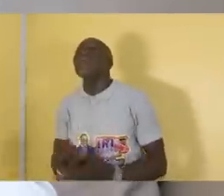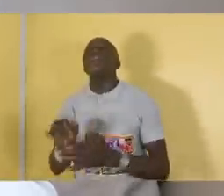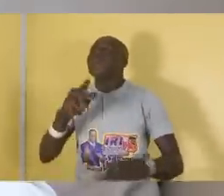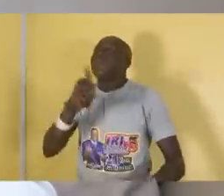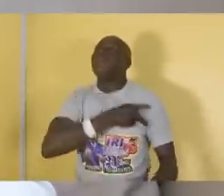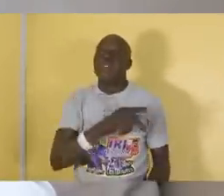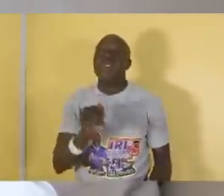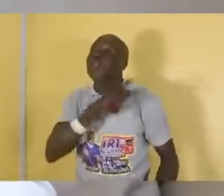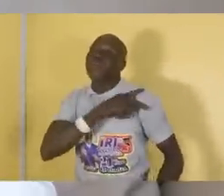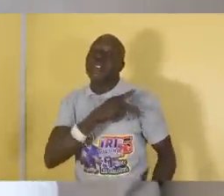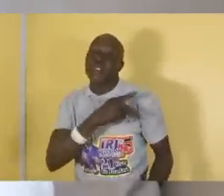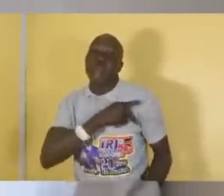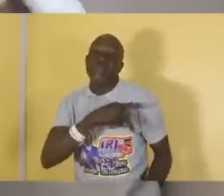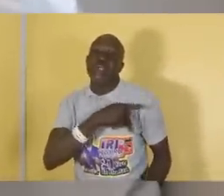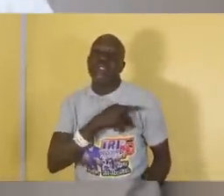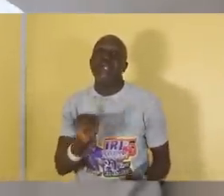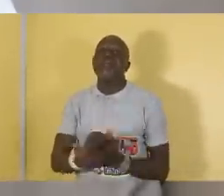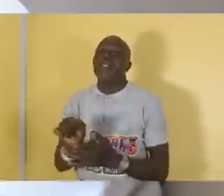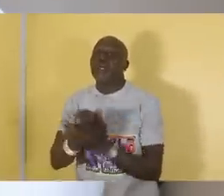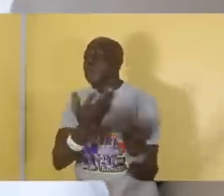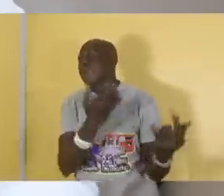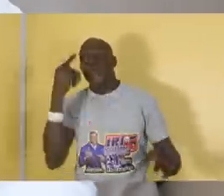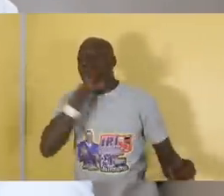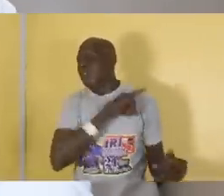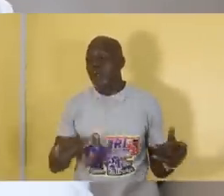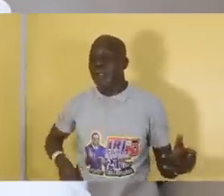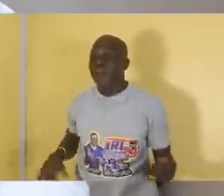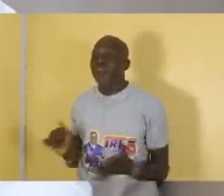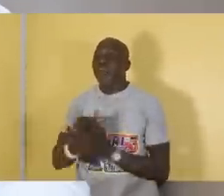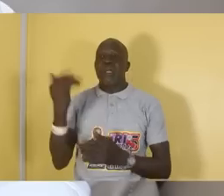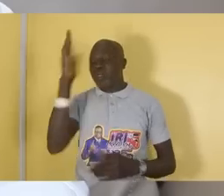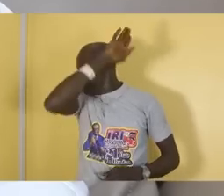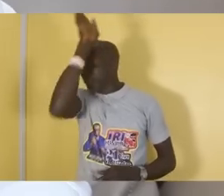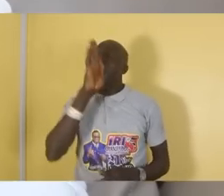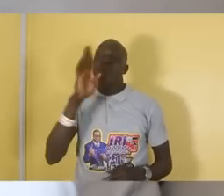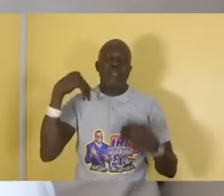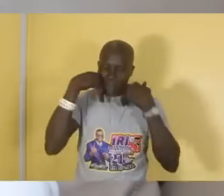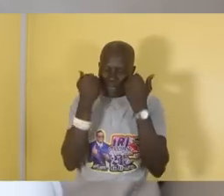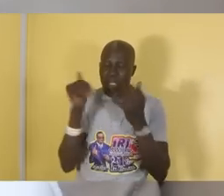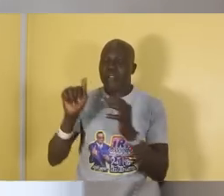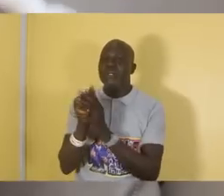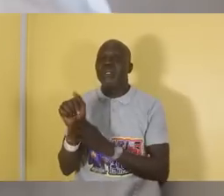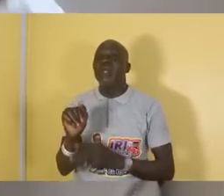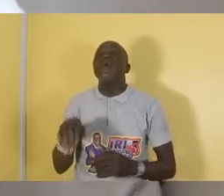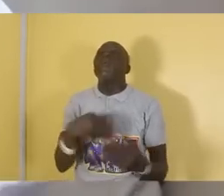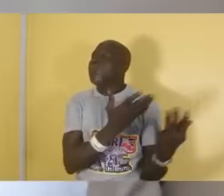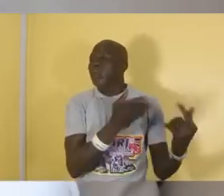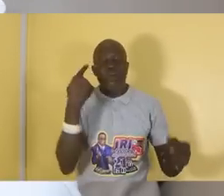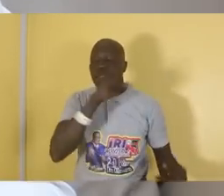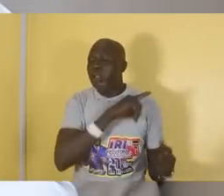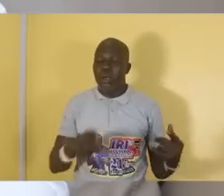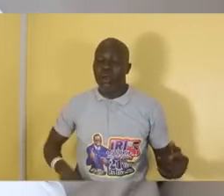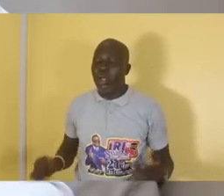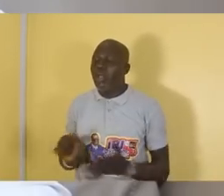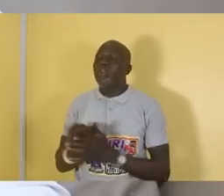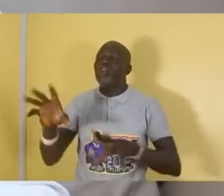something, what a pity. What a pity. Wait unto the Lord. You will never be disgraced. Wait unto